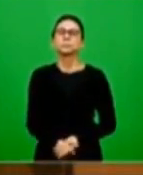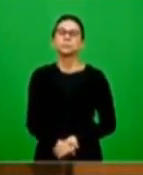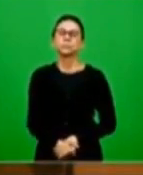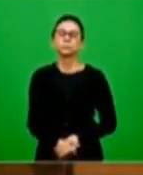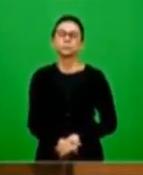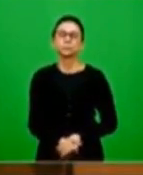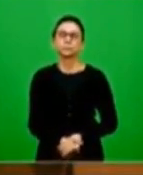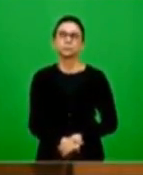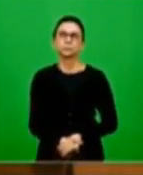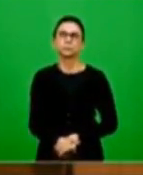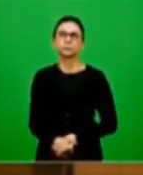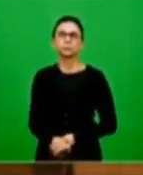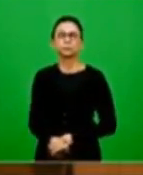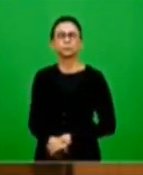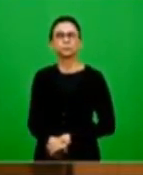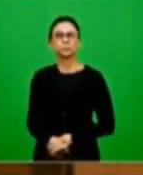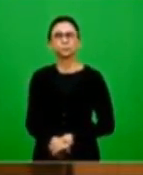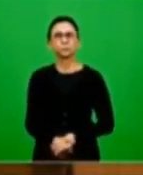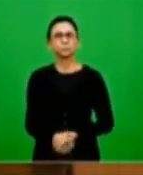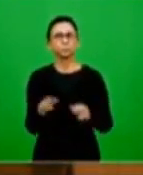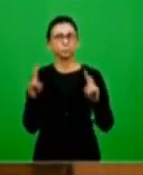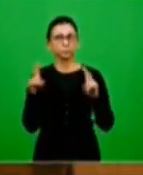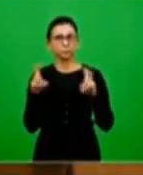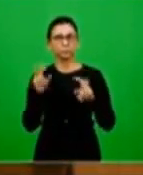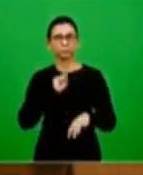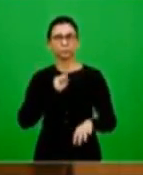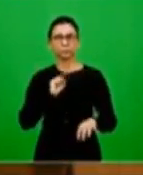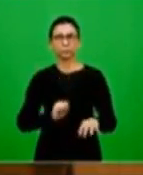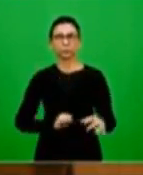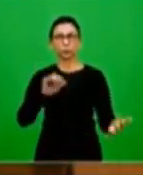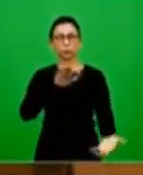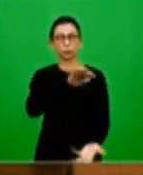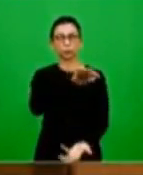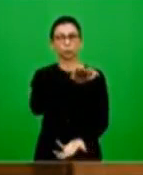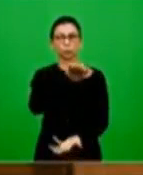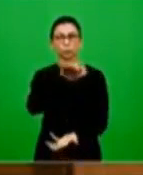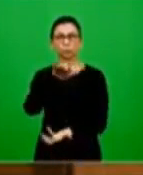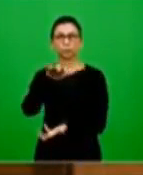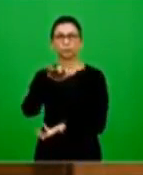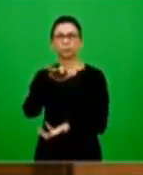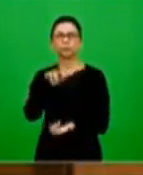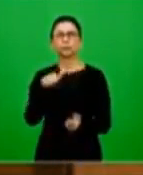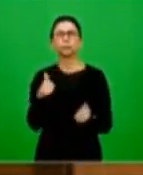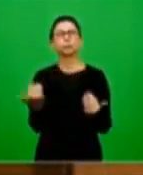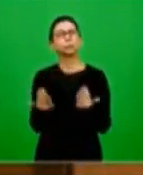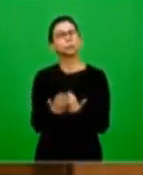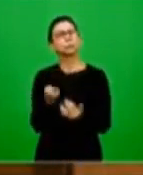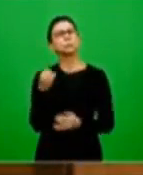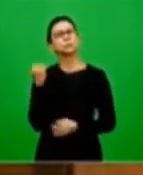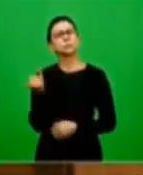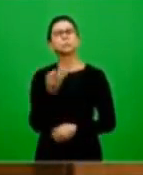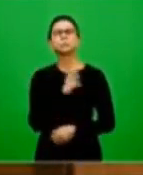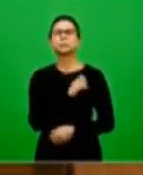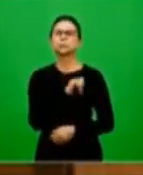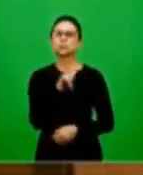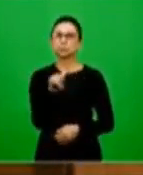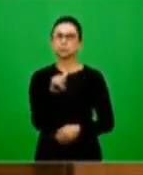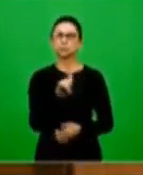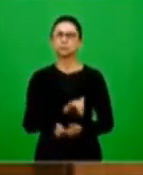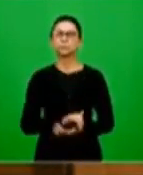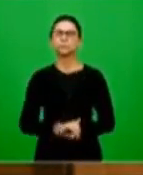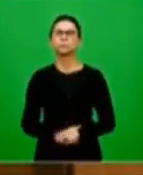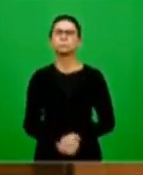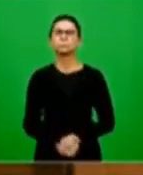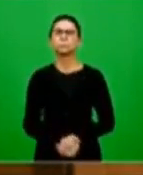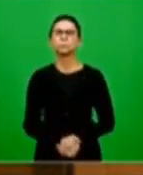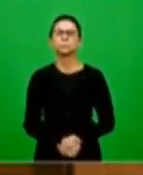My beloved, when we're got in this topic of the